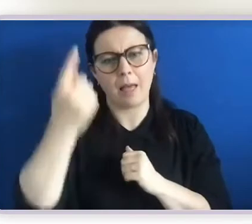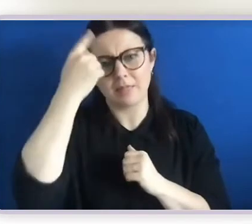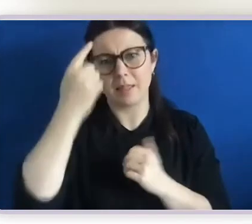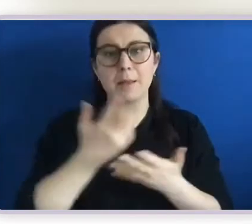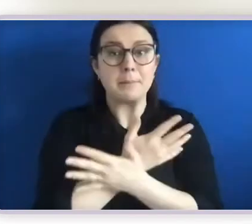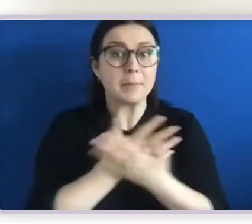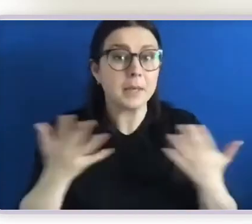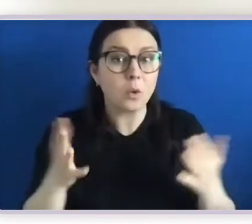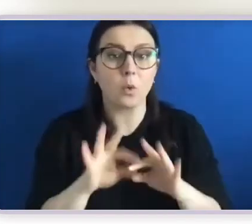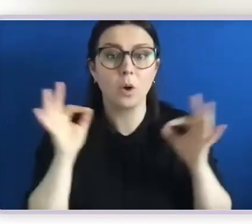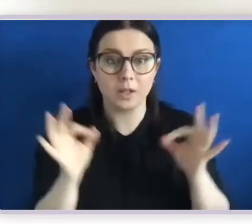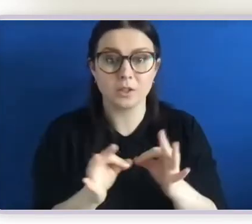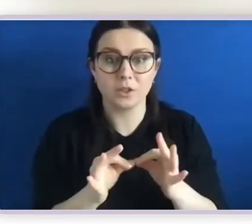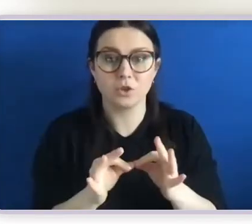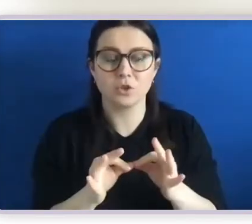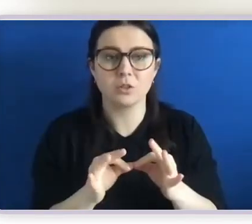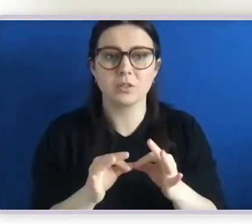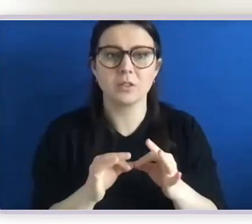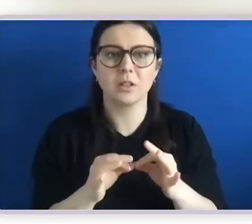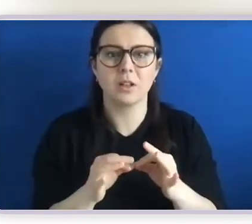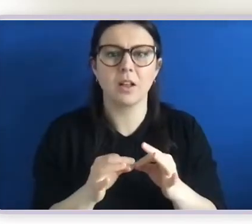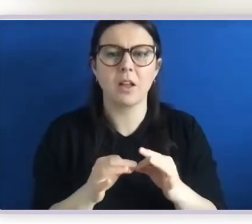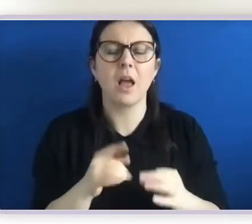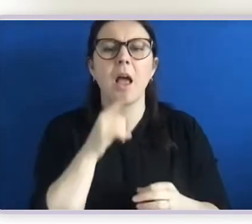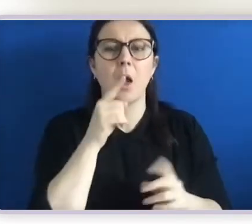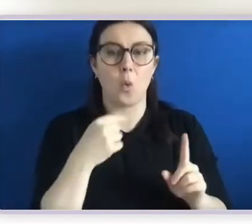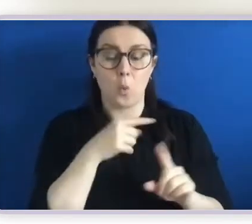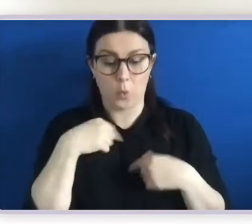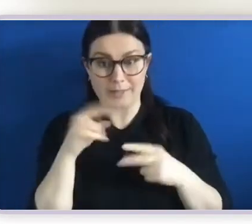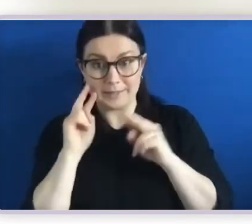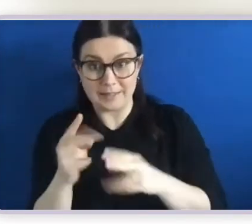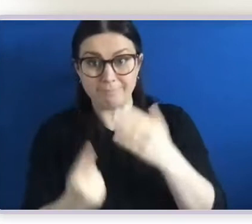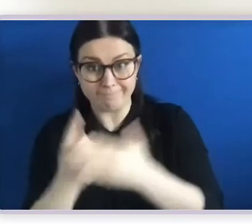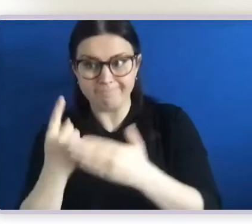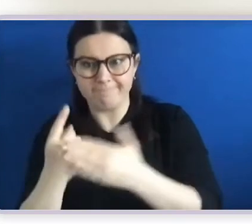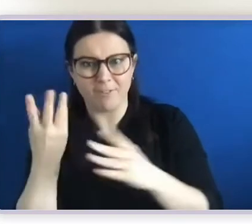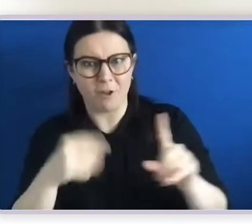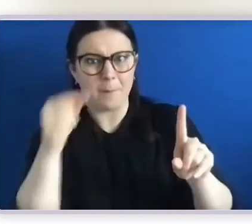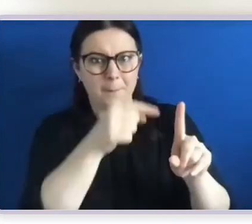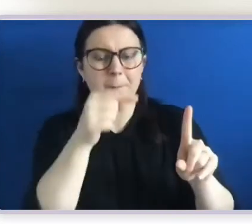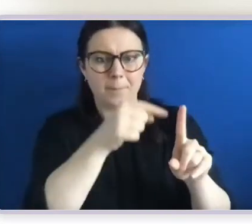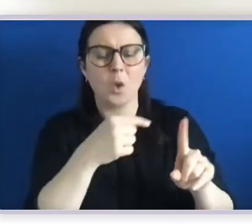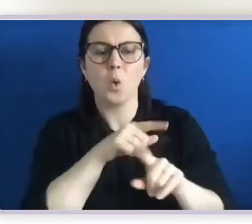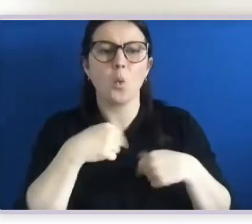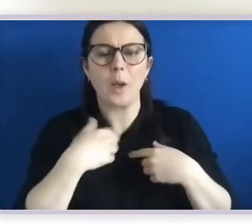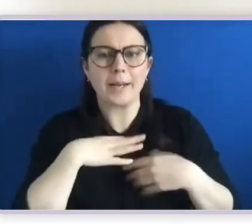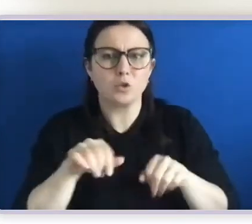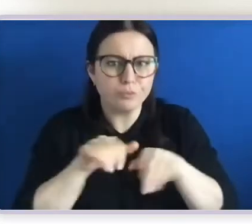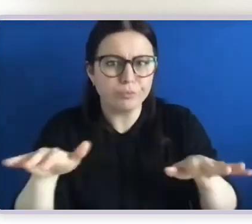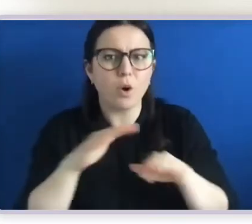hope, would want to know when we're seeing similar issues arise, and we need to publish that and keep people on the lookout for that kind of